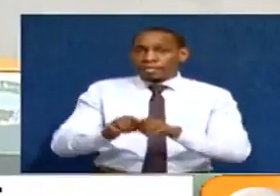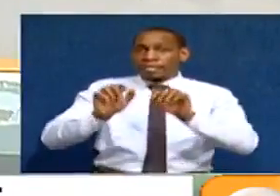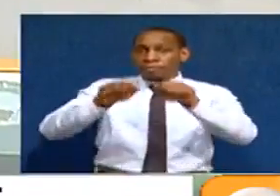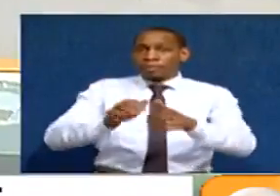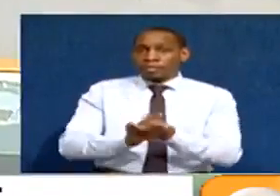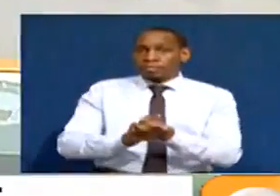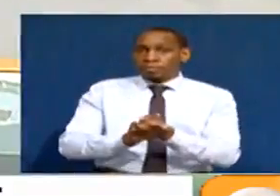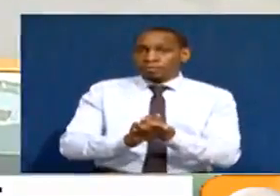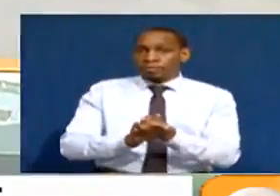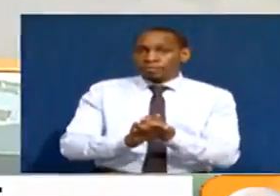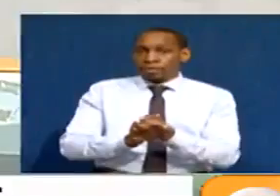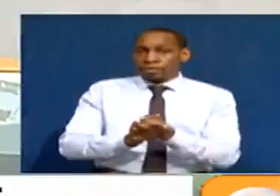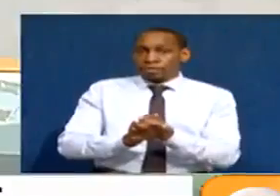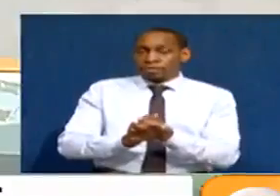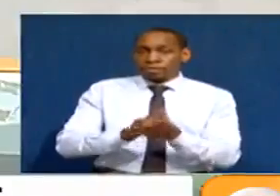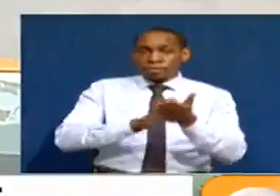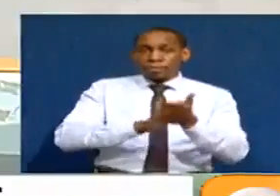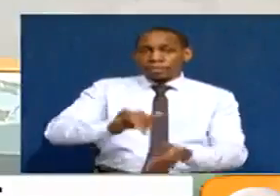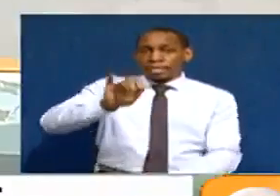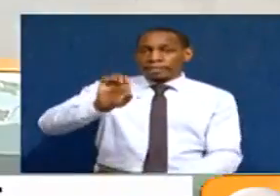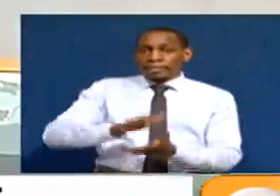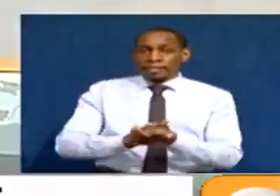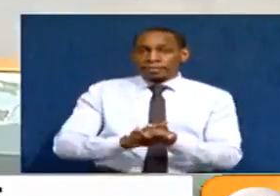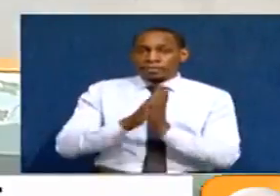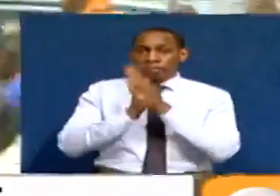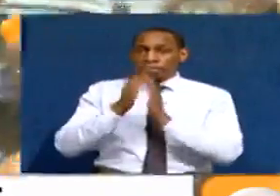possible considerations made by the IEBC. Take a look.